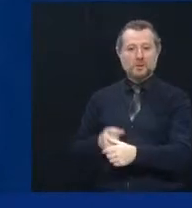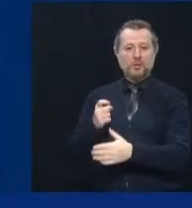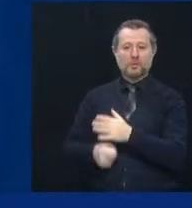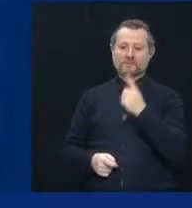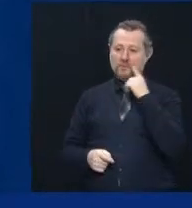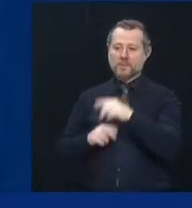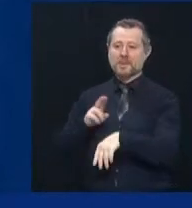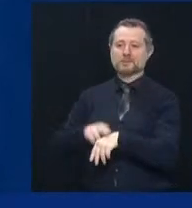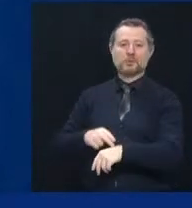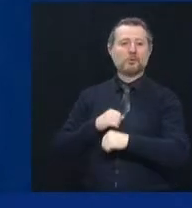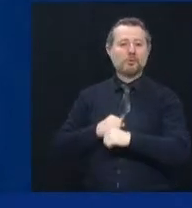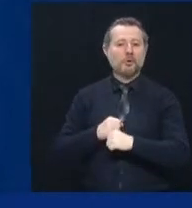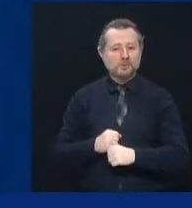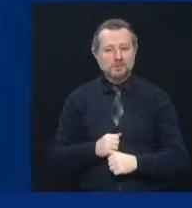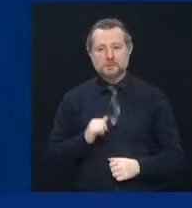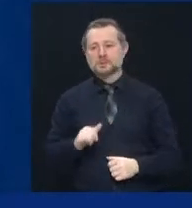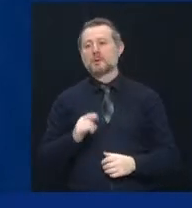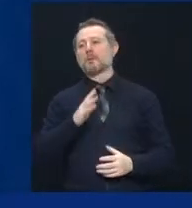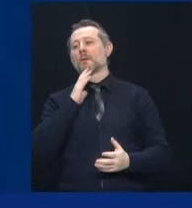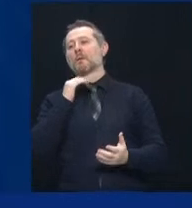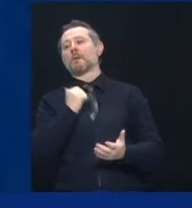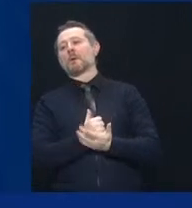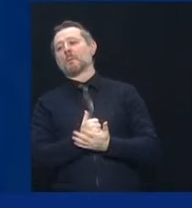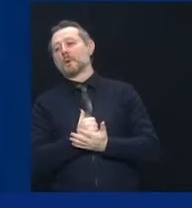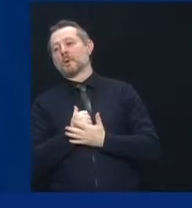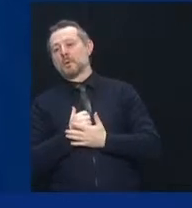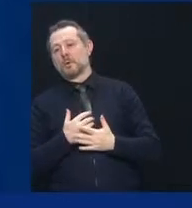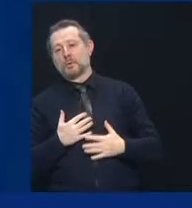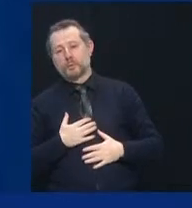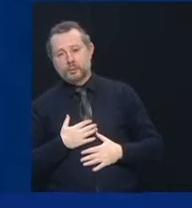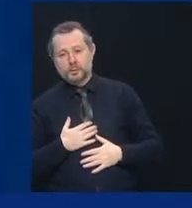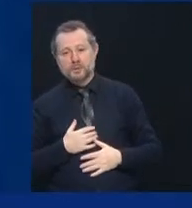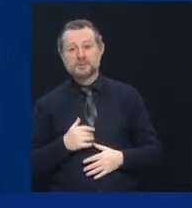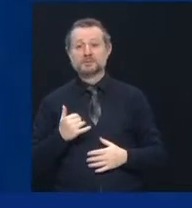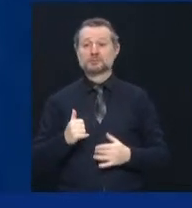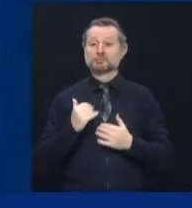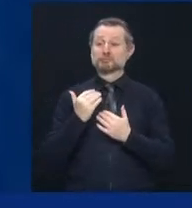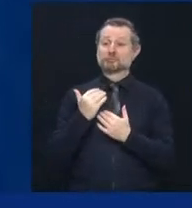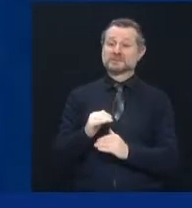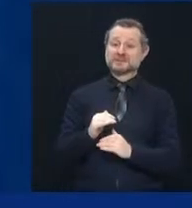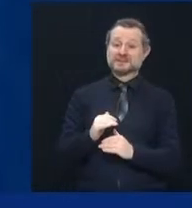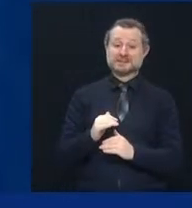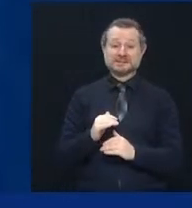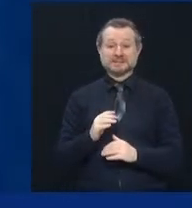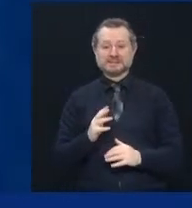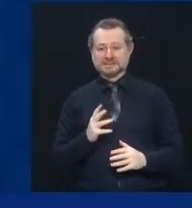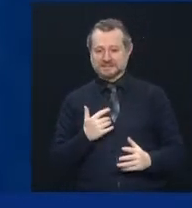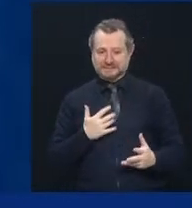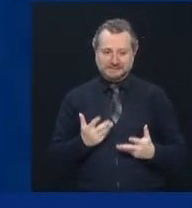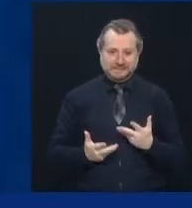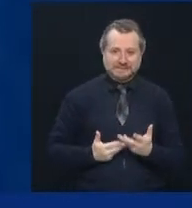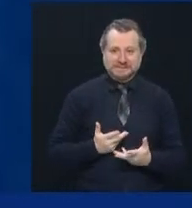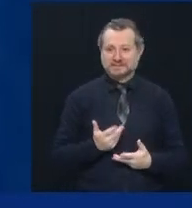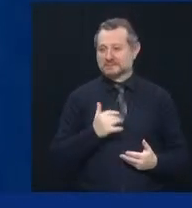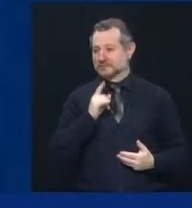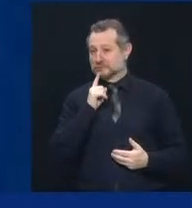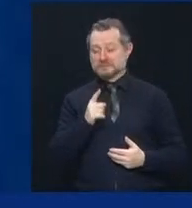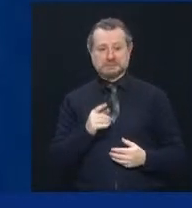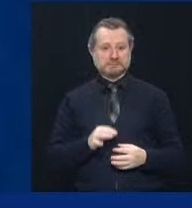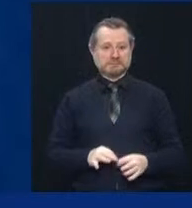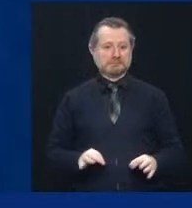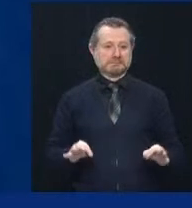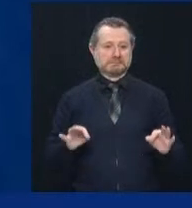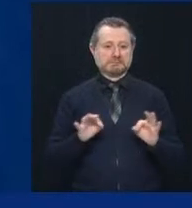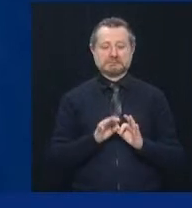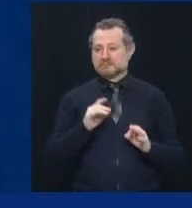that's very helpful, because one of the constraints, one of the factors that is relevant to a governor is obviously